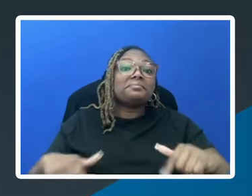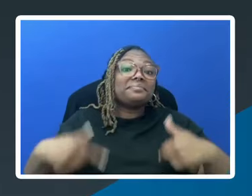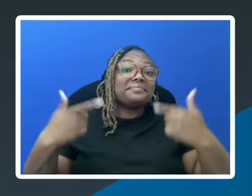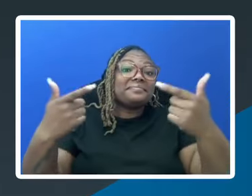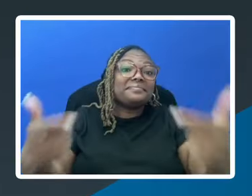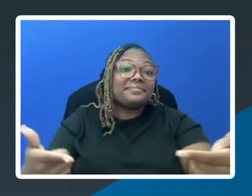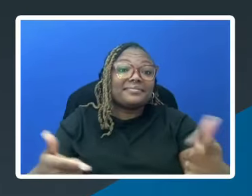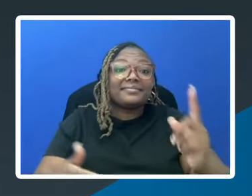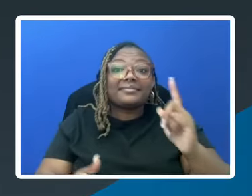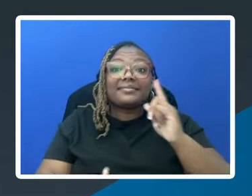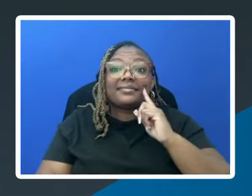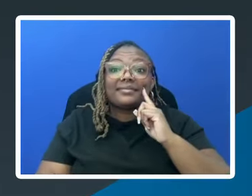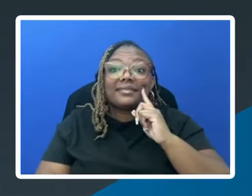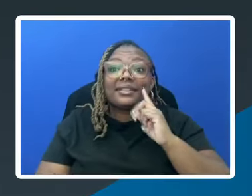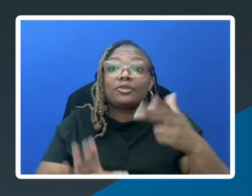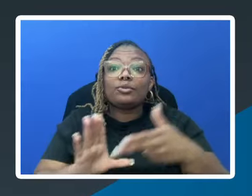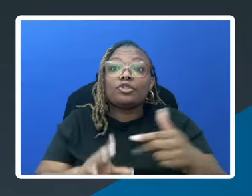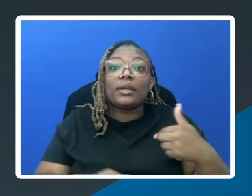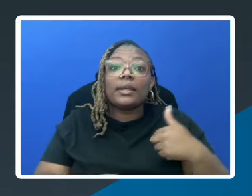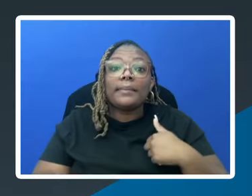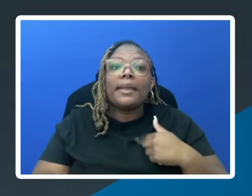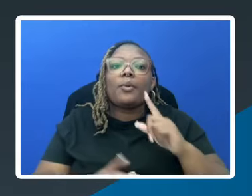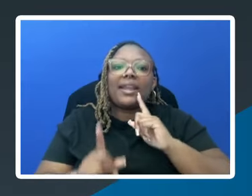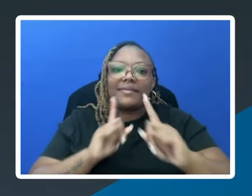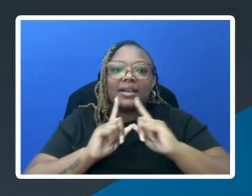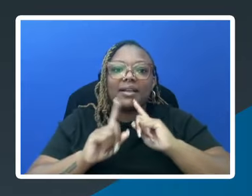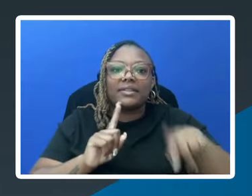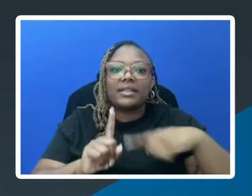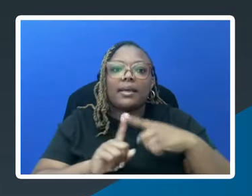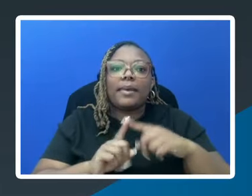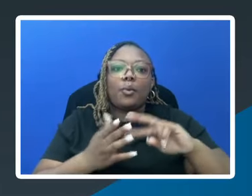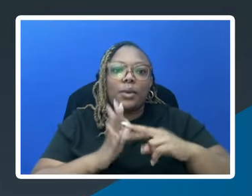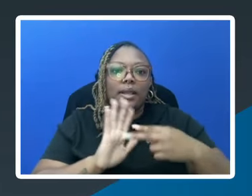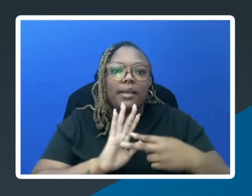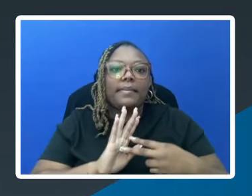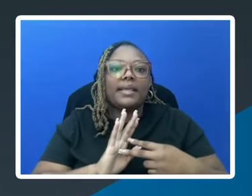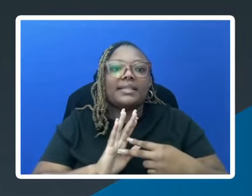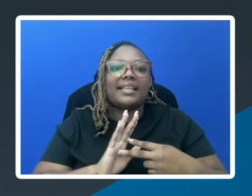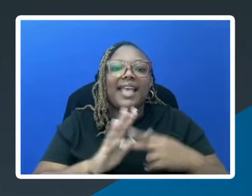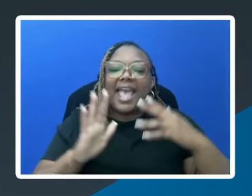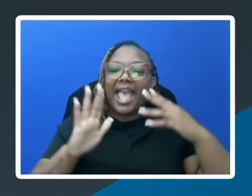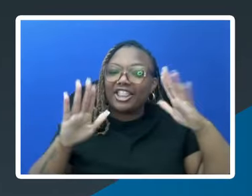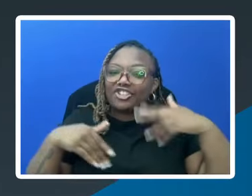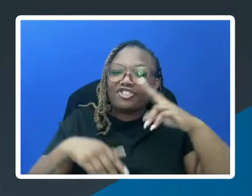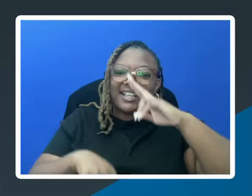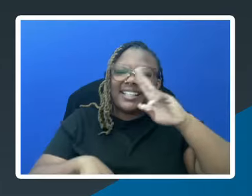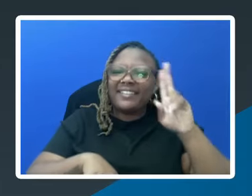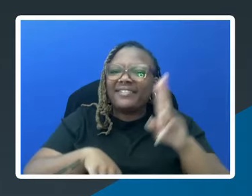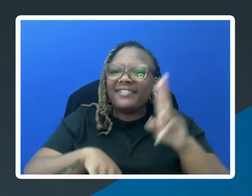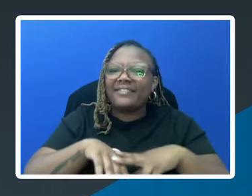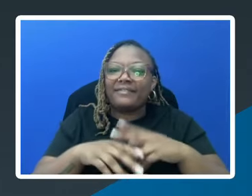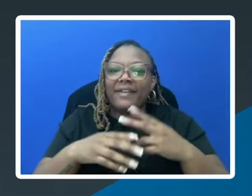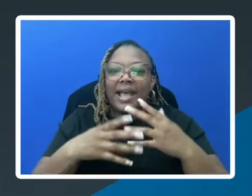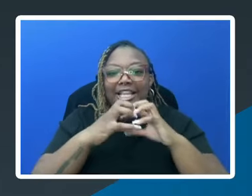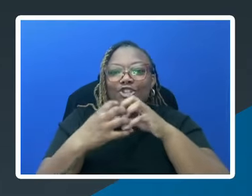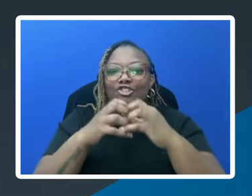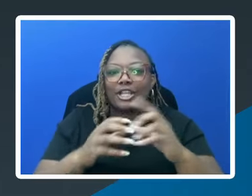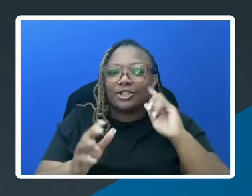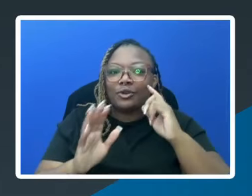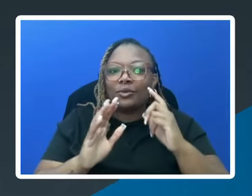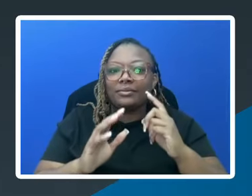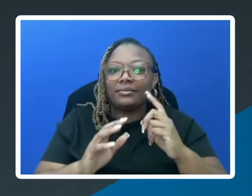gonna do a little bit of a conversation here about what this means at this crazy and fun intersection that we find ourselves at. Richard, thank